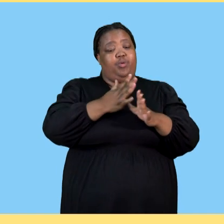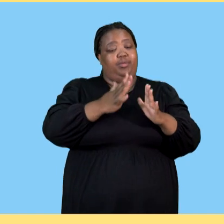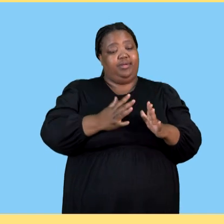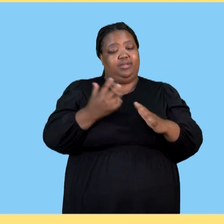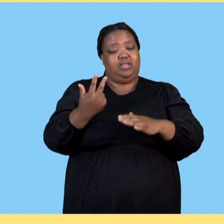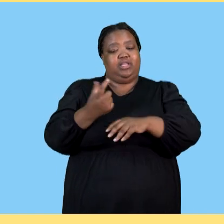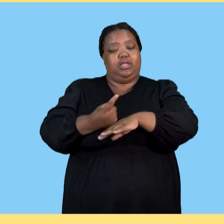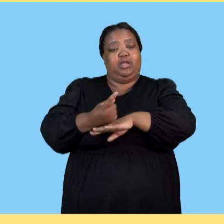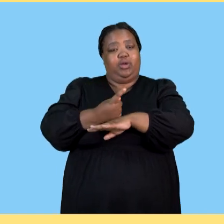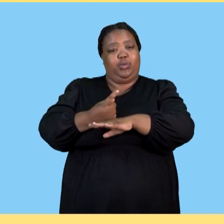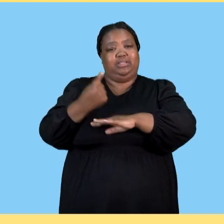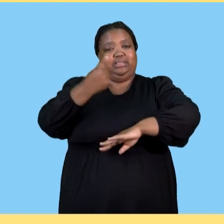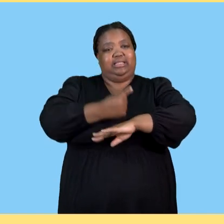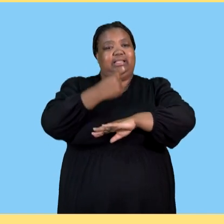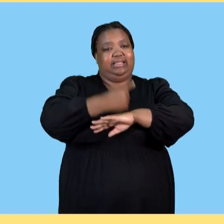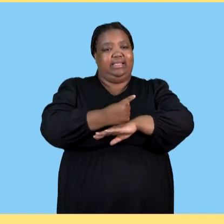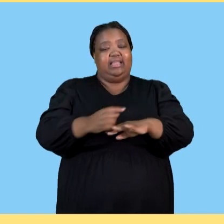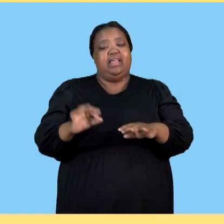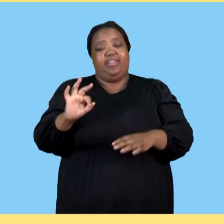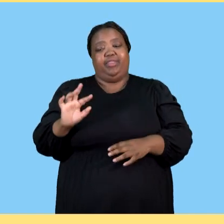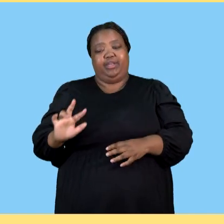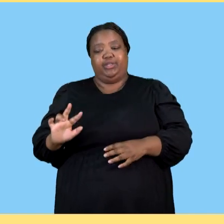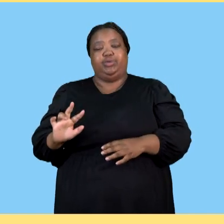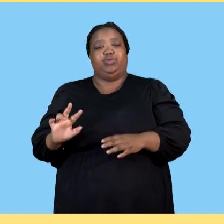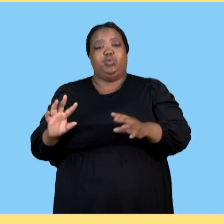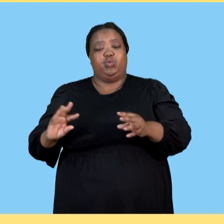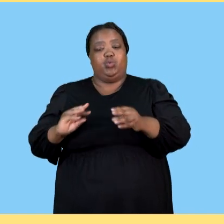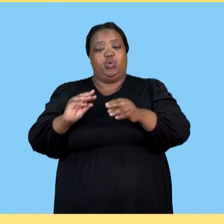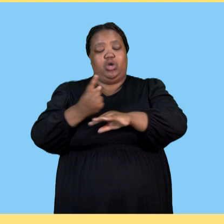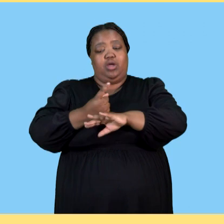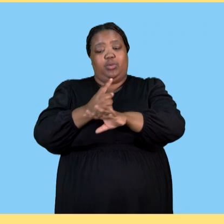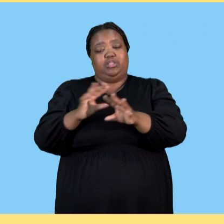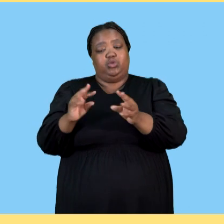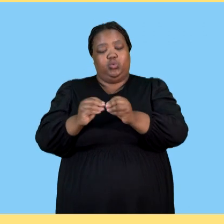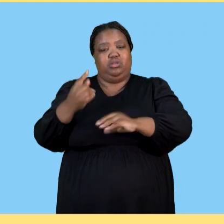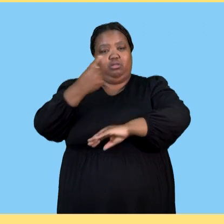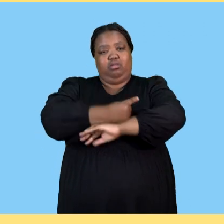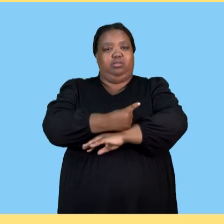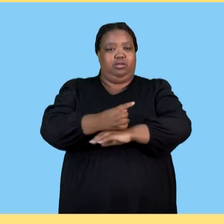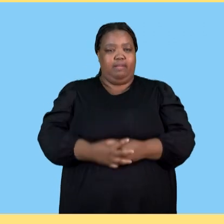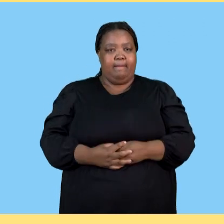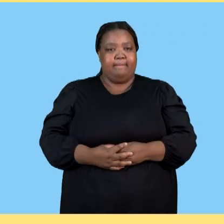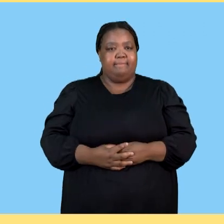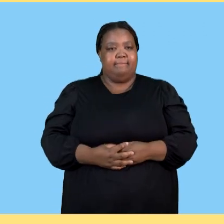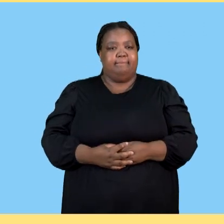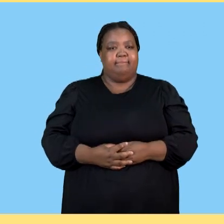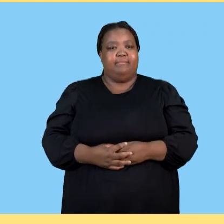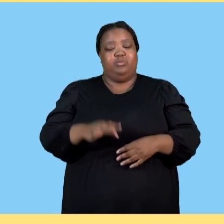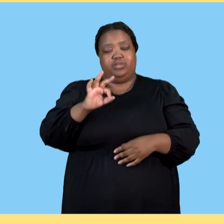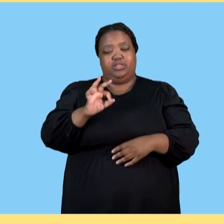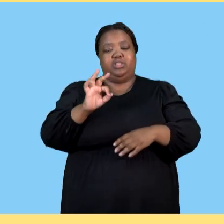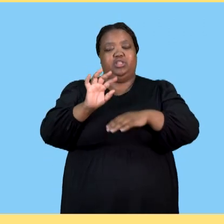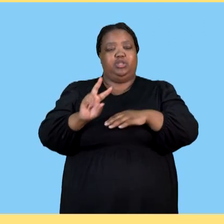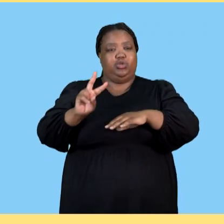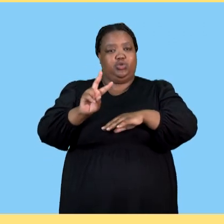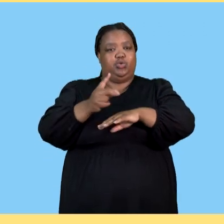8 hours per day, 32 hours in total per day. Then I say my 32